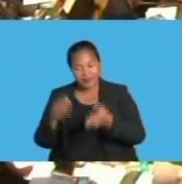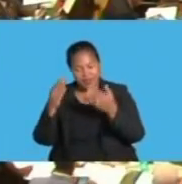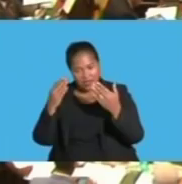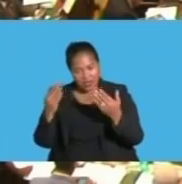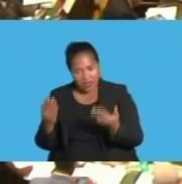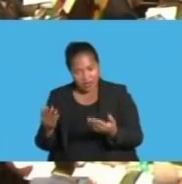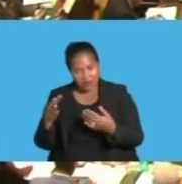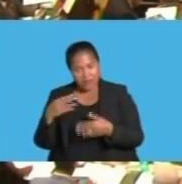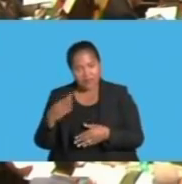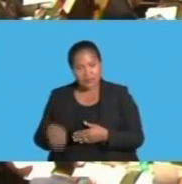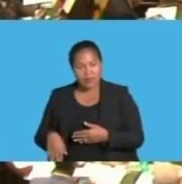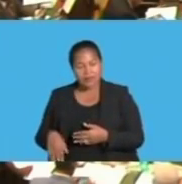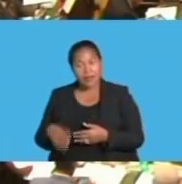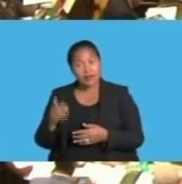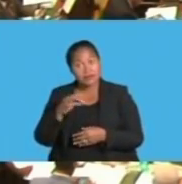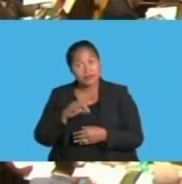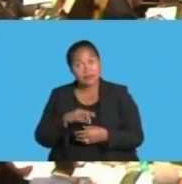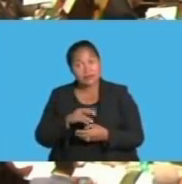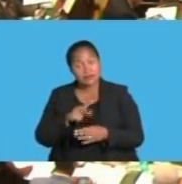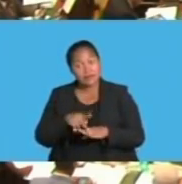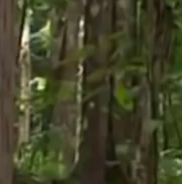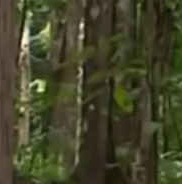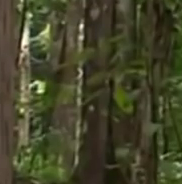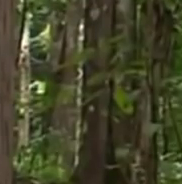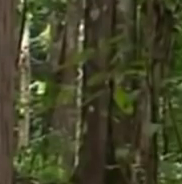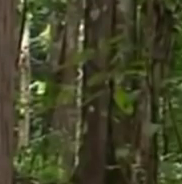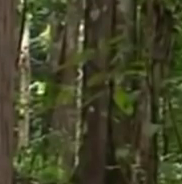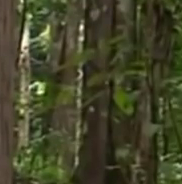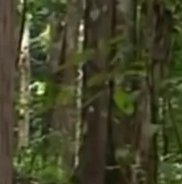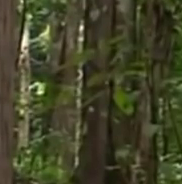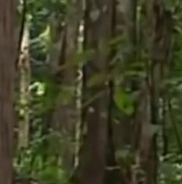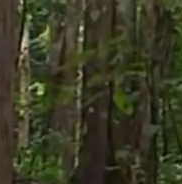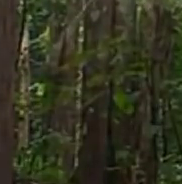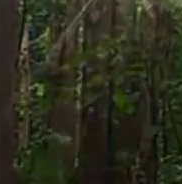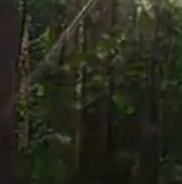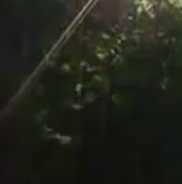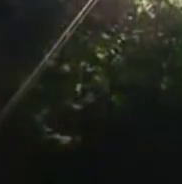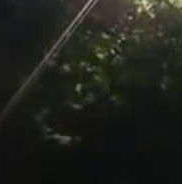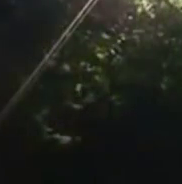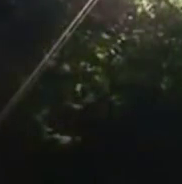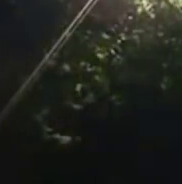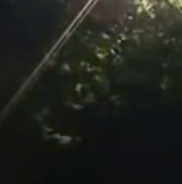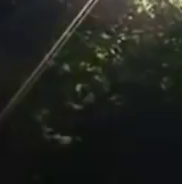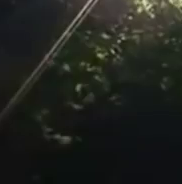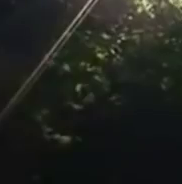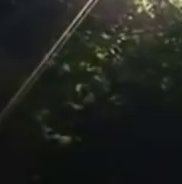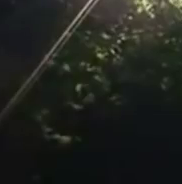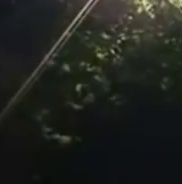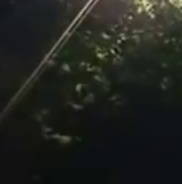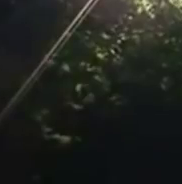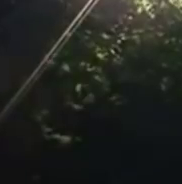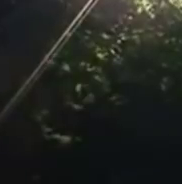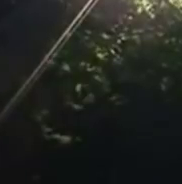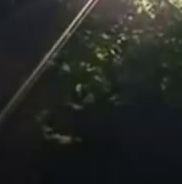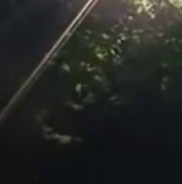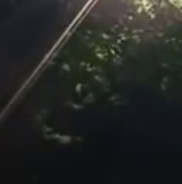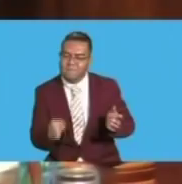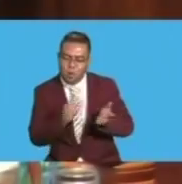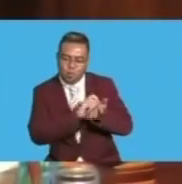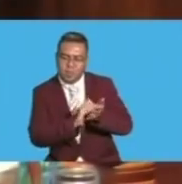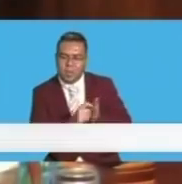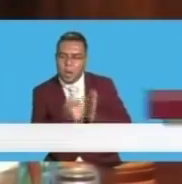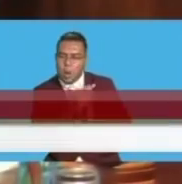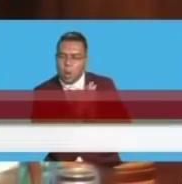the power of Parliament. It must be emphasised there are existing written laws that cater